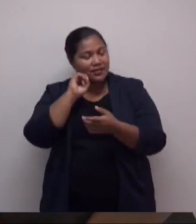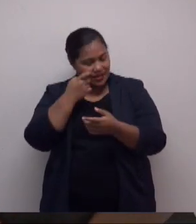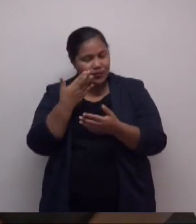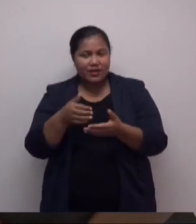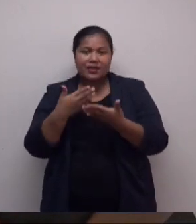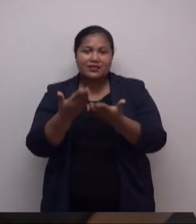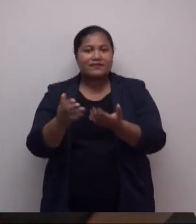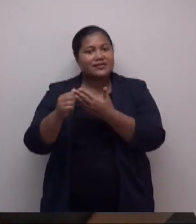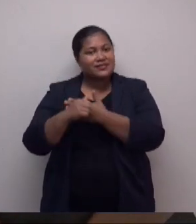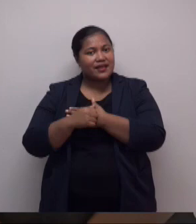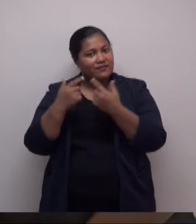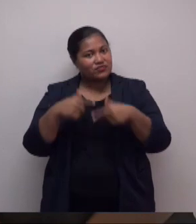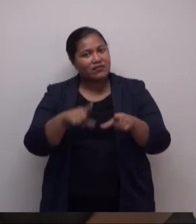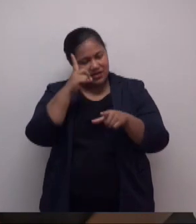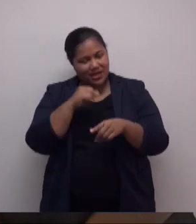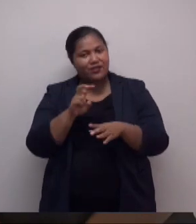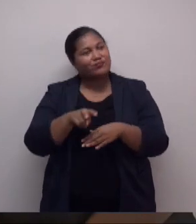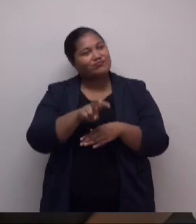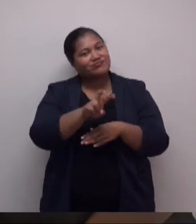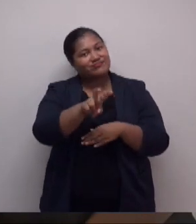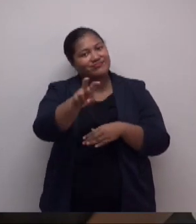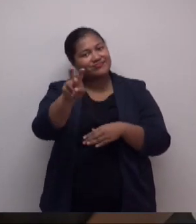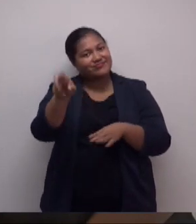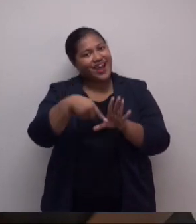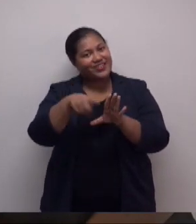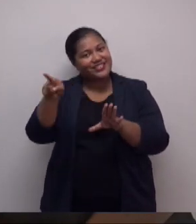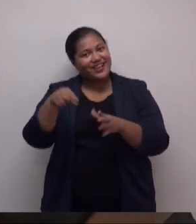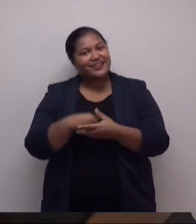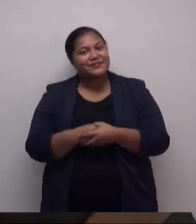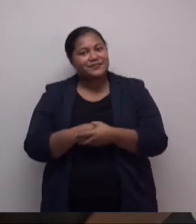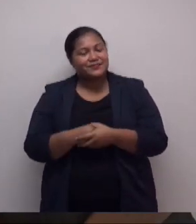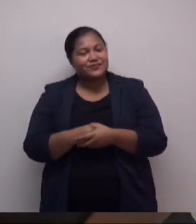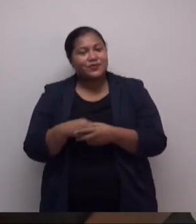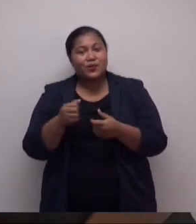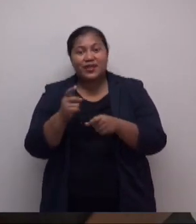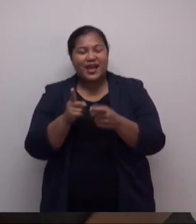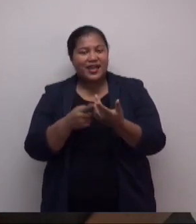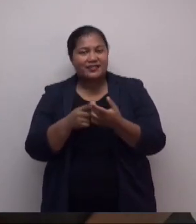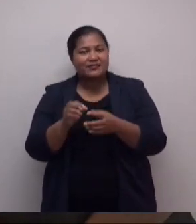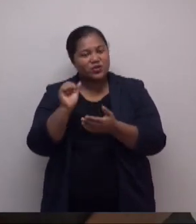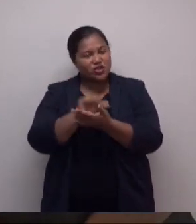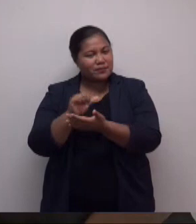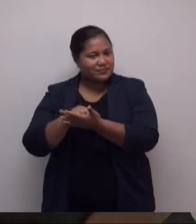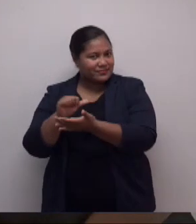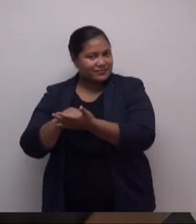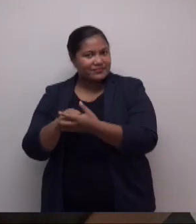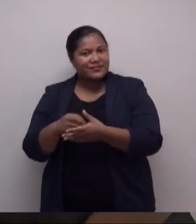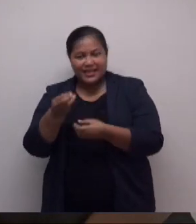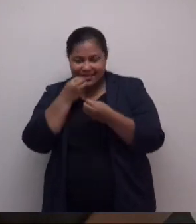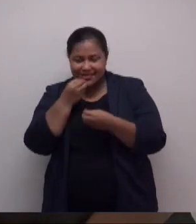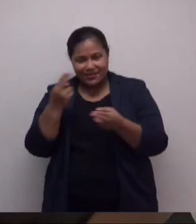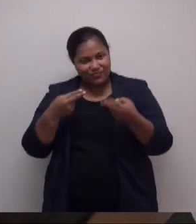where they can take part in tours that allow our tour operators to make a living, shop for souvenirs, and eat at